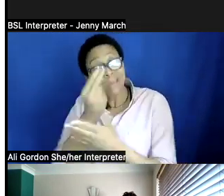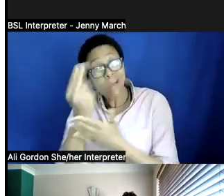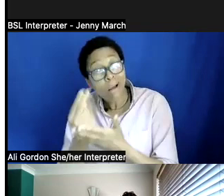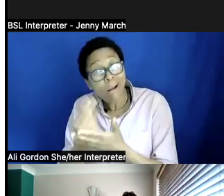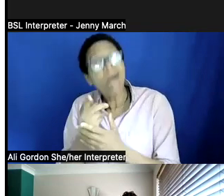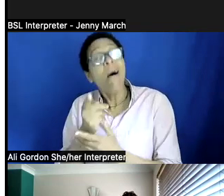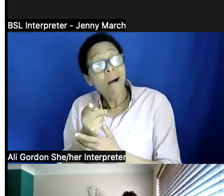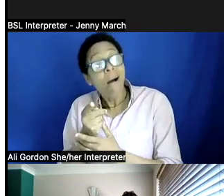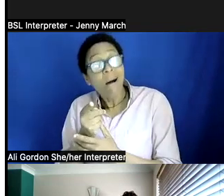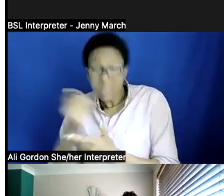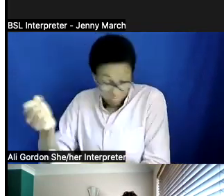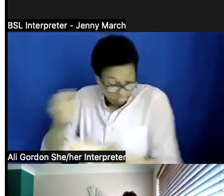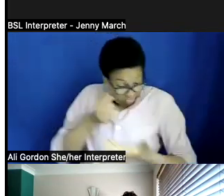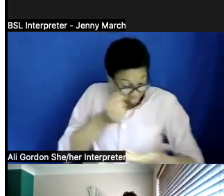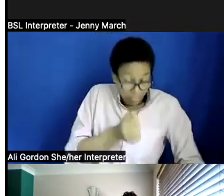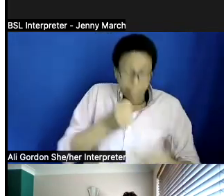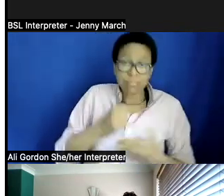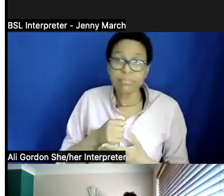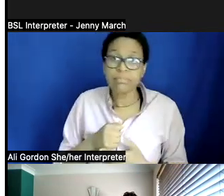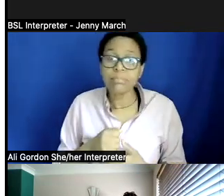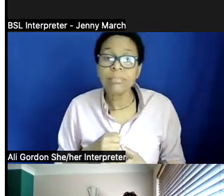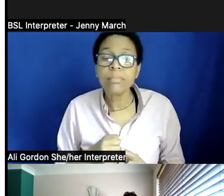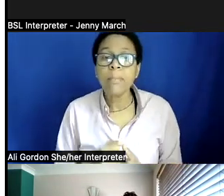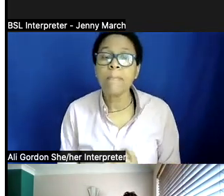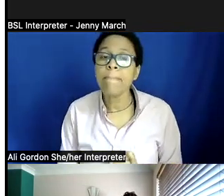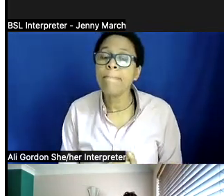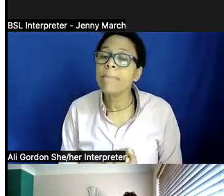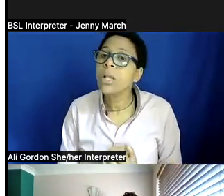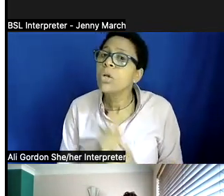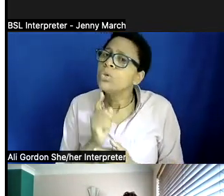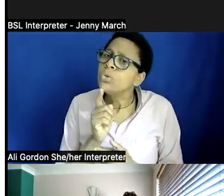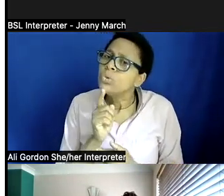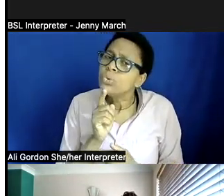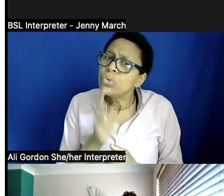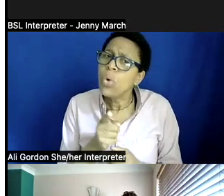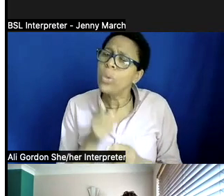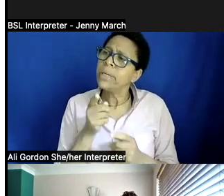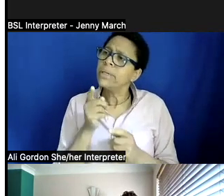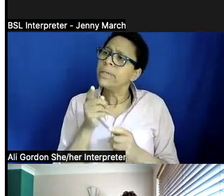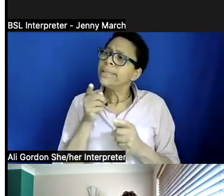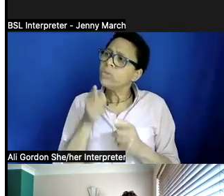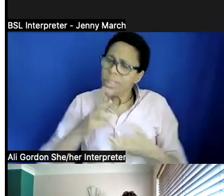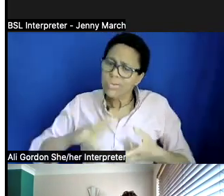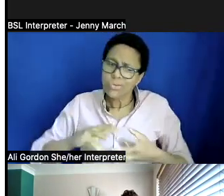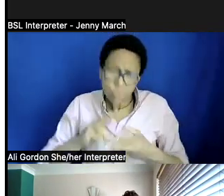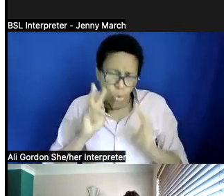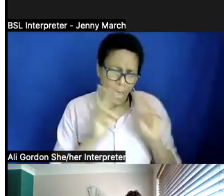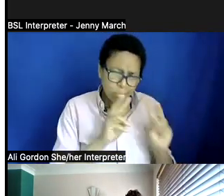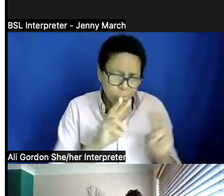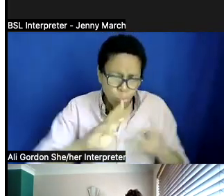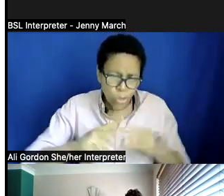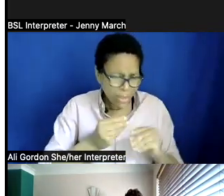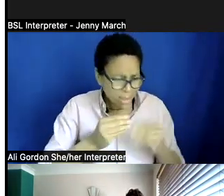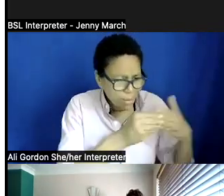So they were just kind of introducing us all to the idea of the records office. We had like a tour, had a look behind like